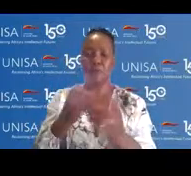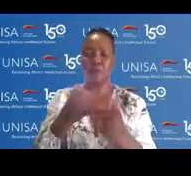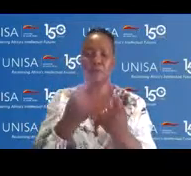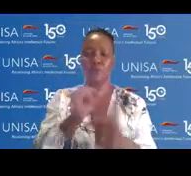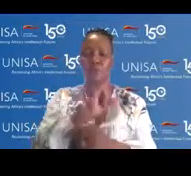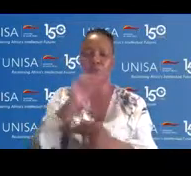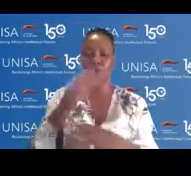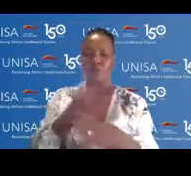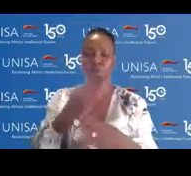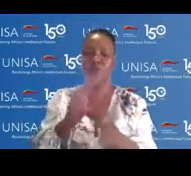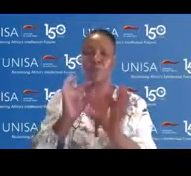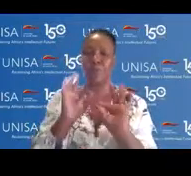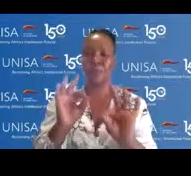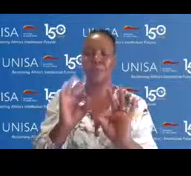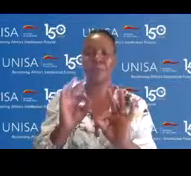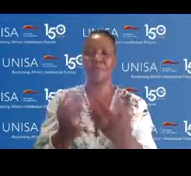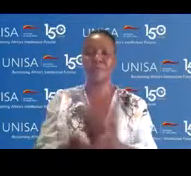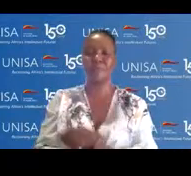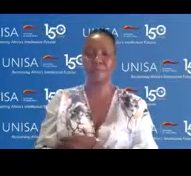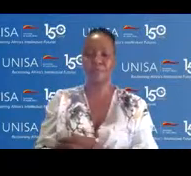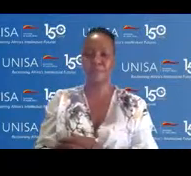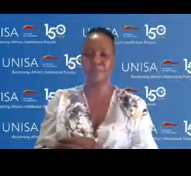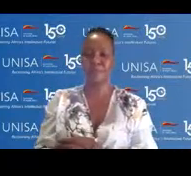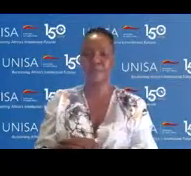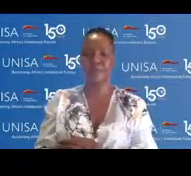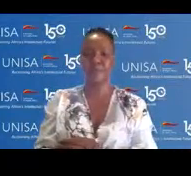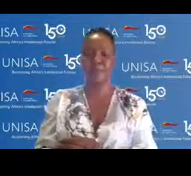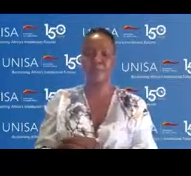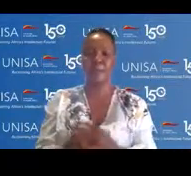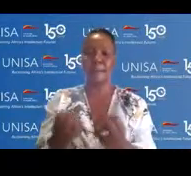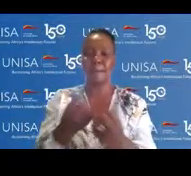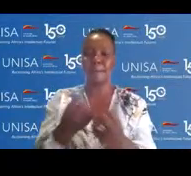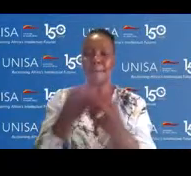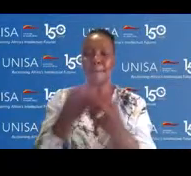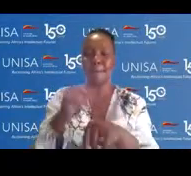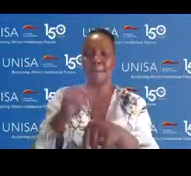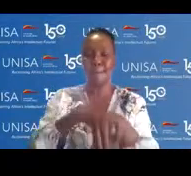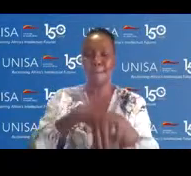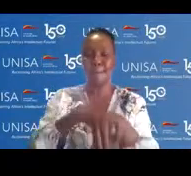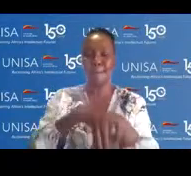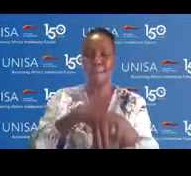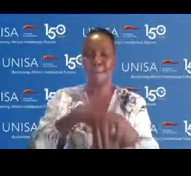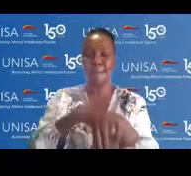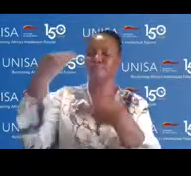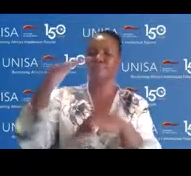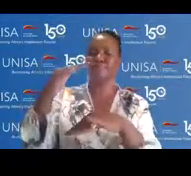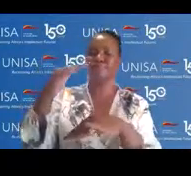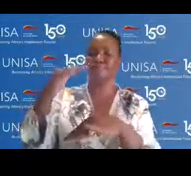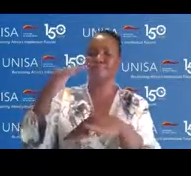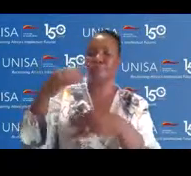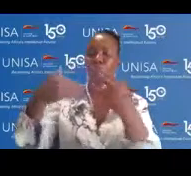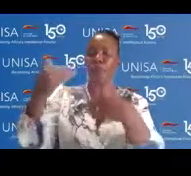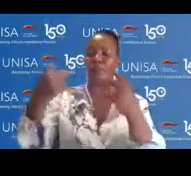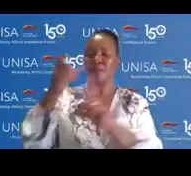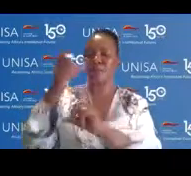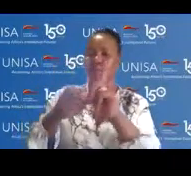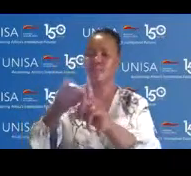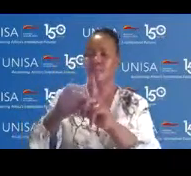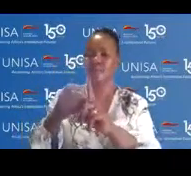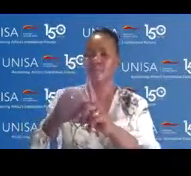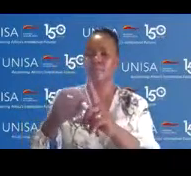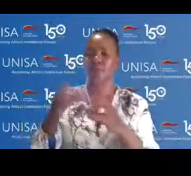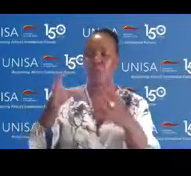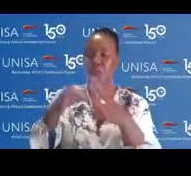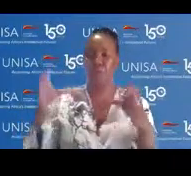nicely. Most of the time, you don't maximize your processor mostly anyway, guys. So it's